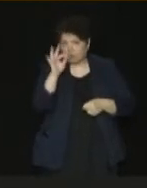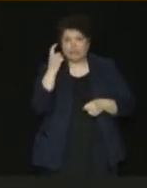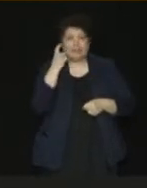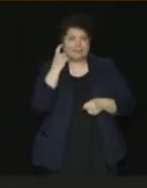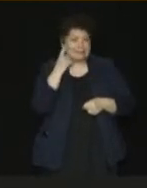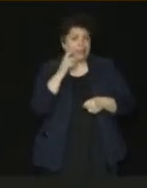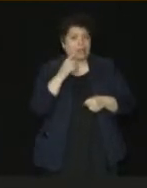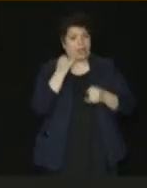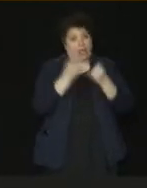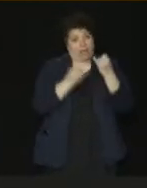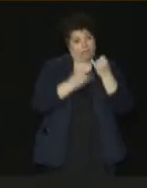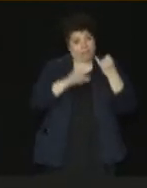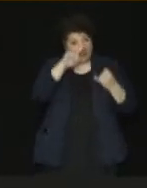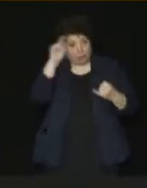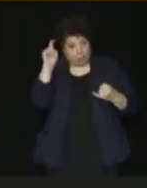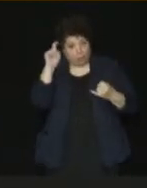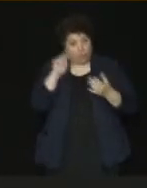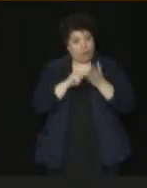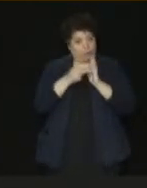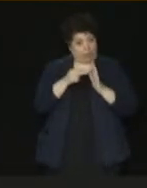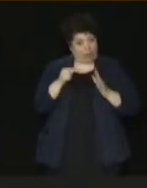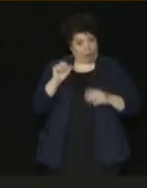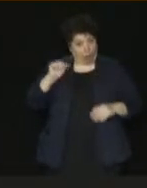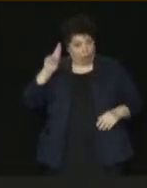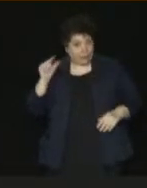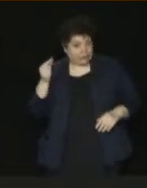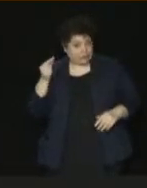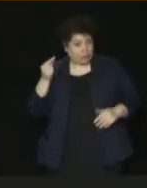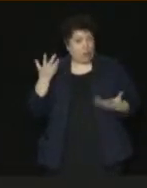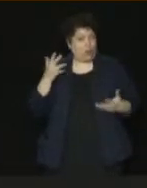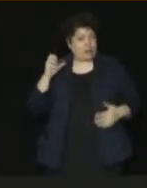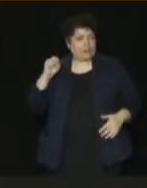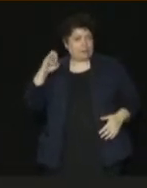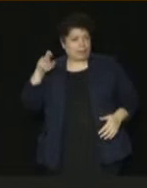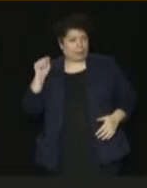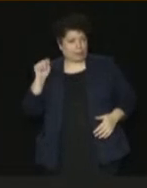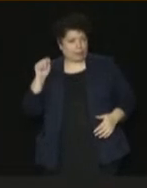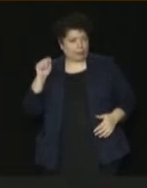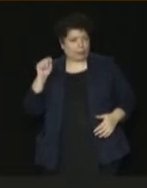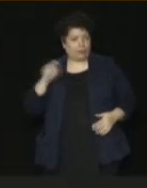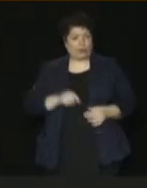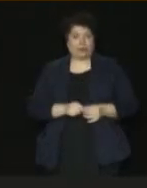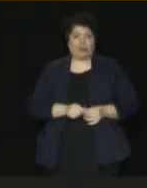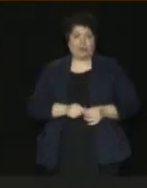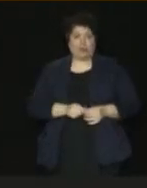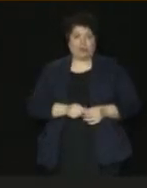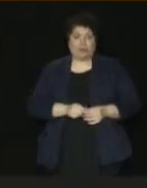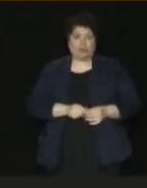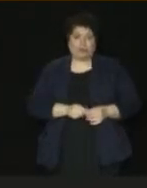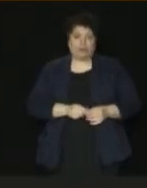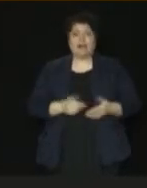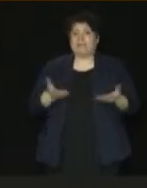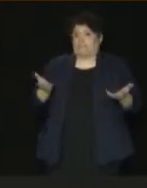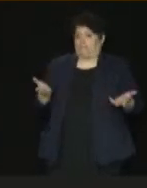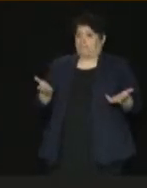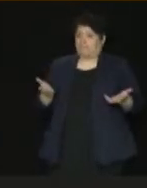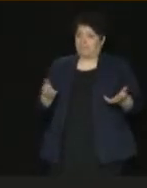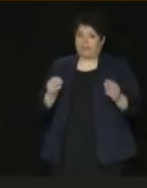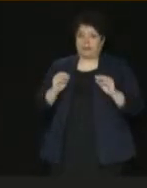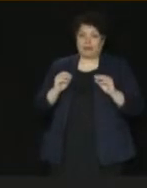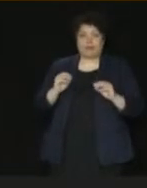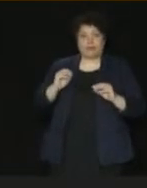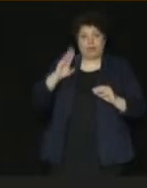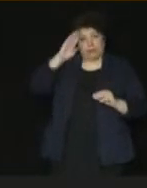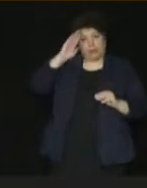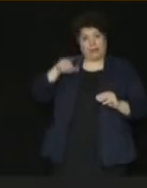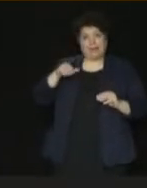the summer. Does that mean August production or September production? Obviously, we know that standing